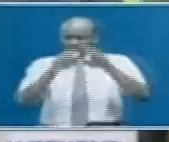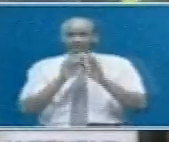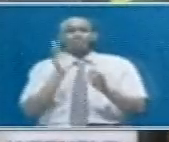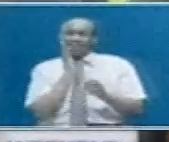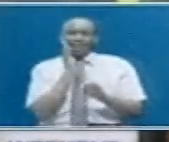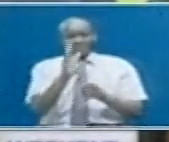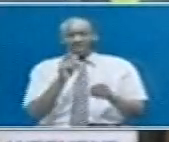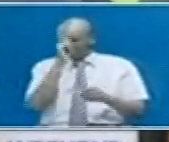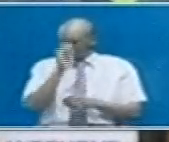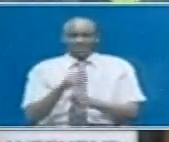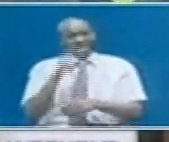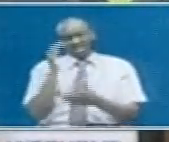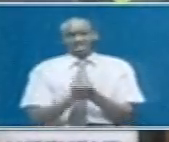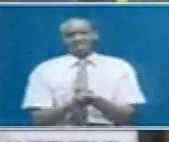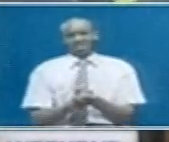mother.